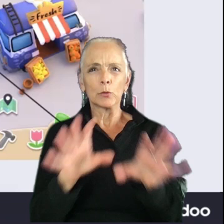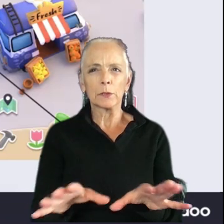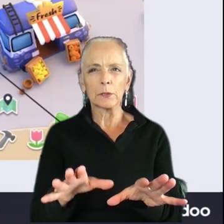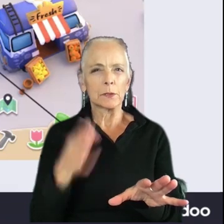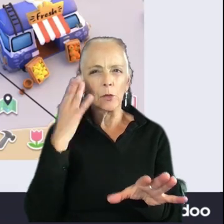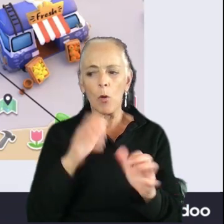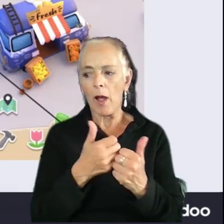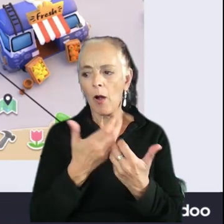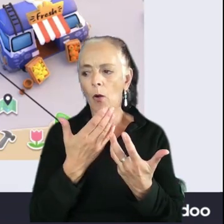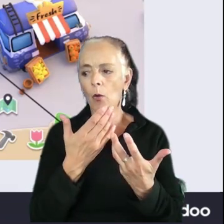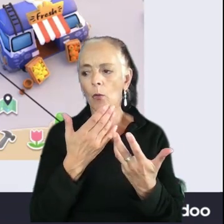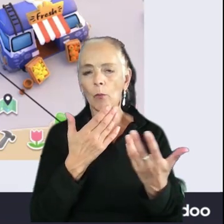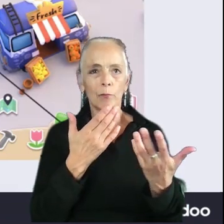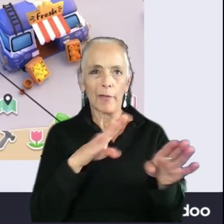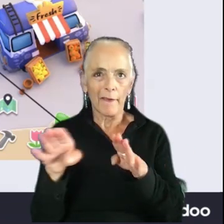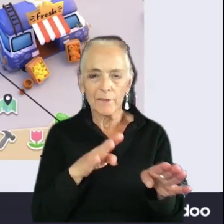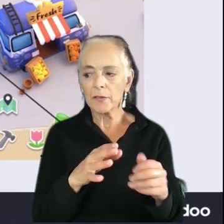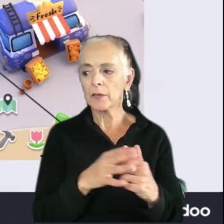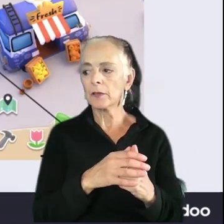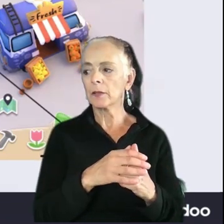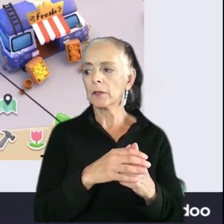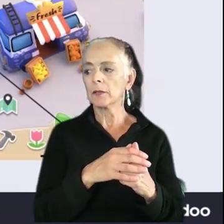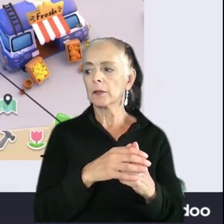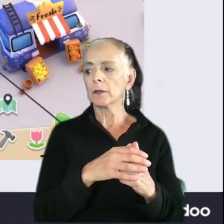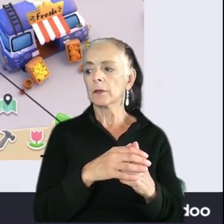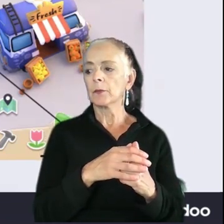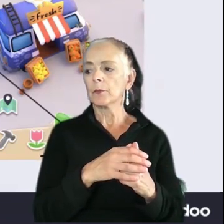and they started immediately navigating manually.